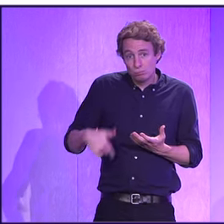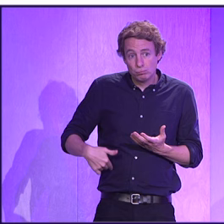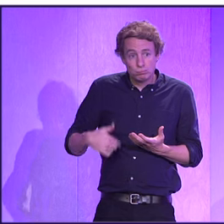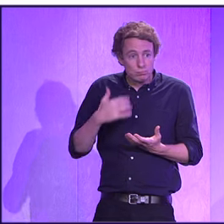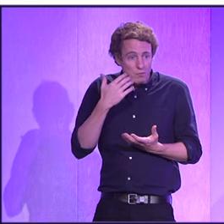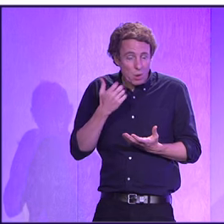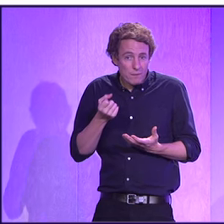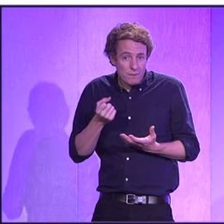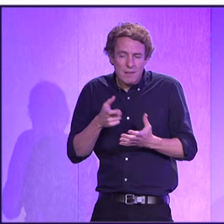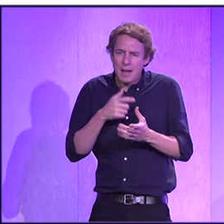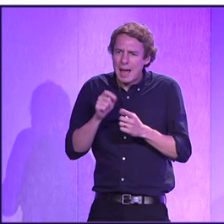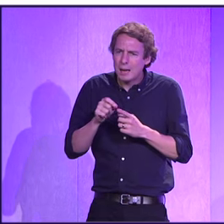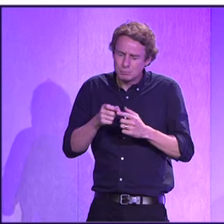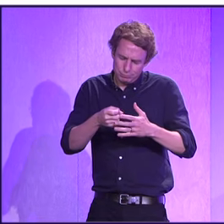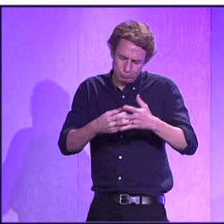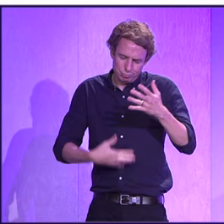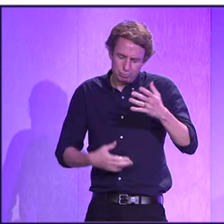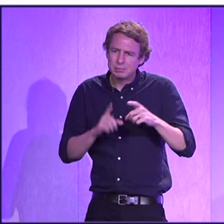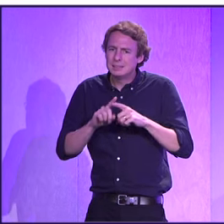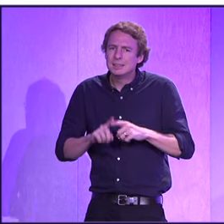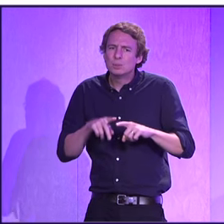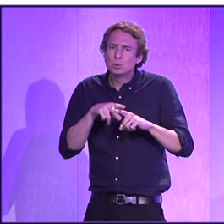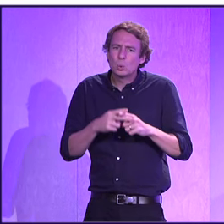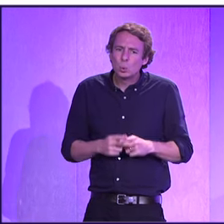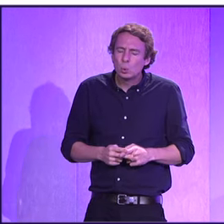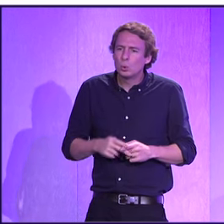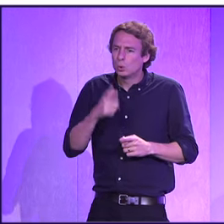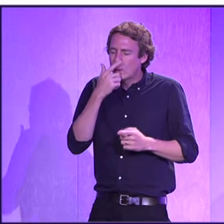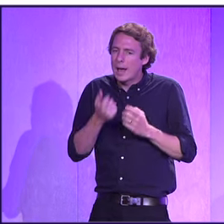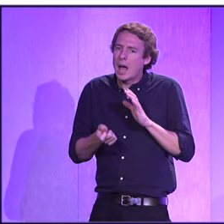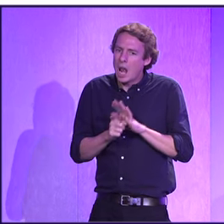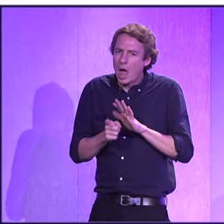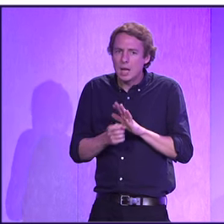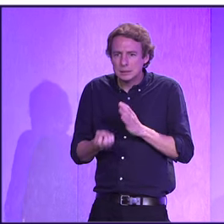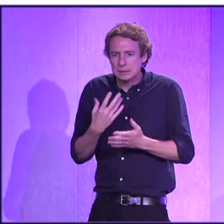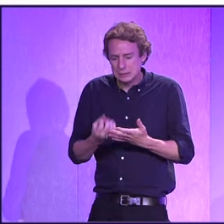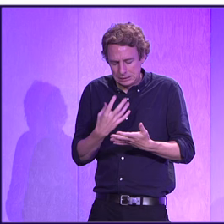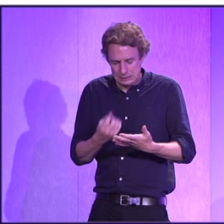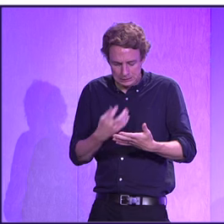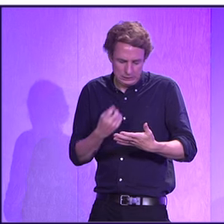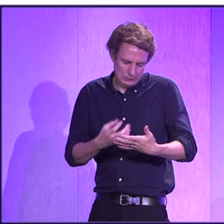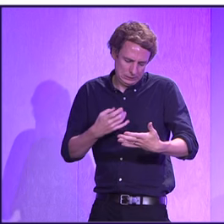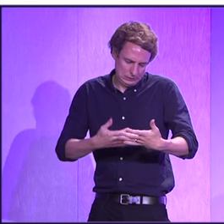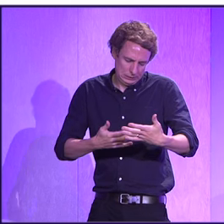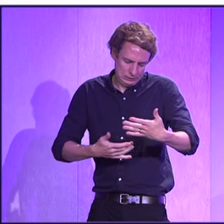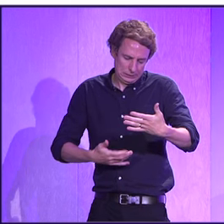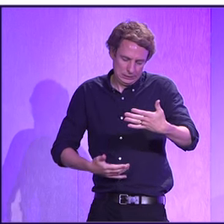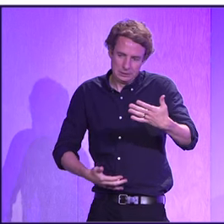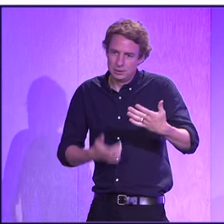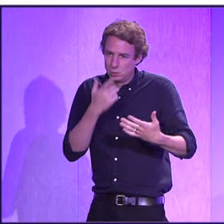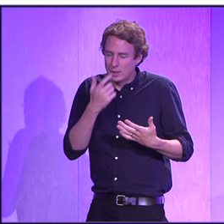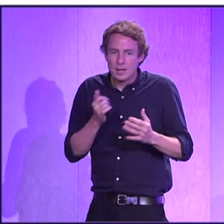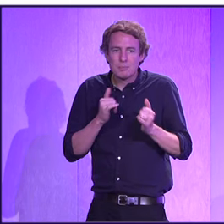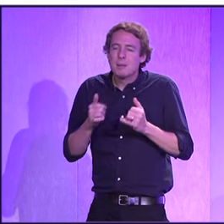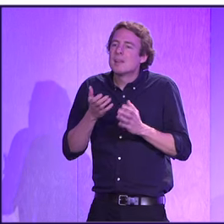apps, all the tools that we used, I discussed before. You can, you know, have the alerts on your phone. So if you're somewhere, you know, grabbing